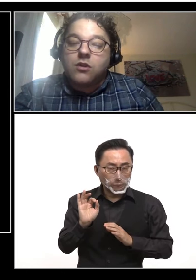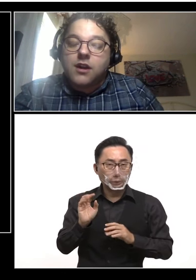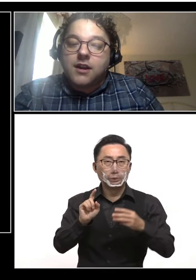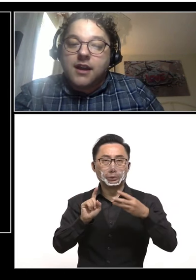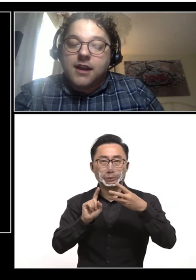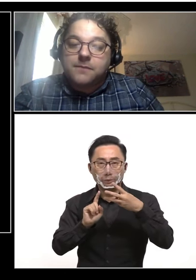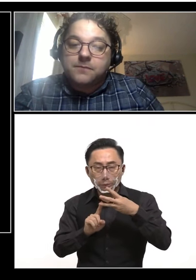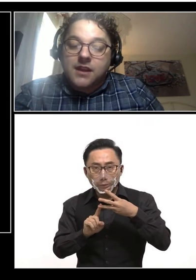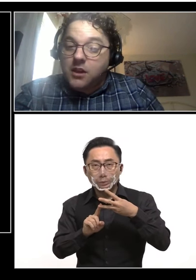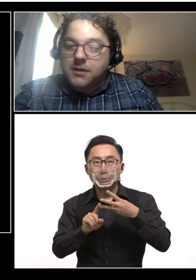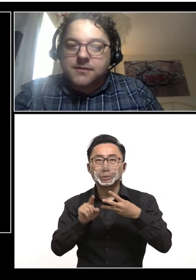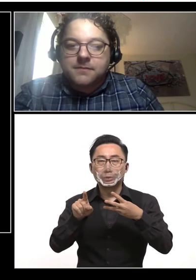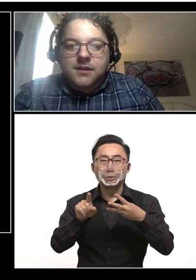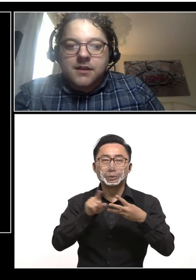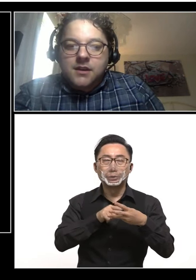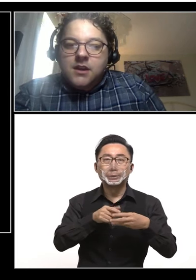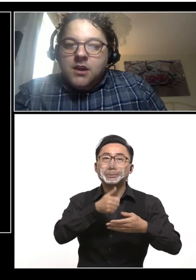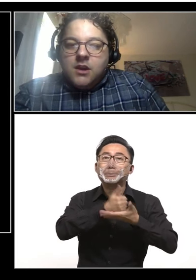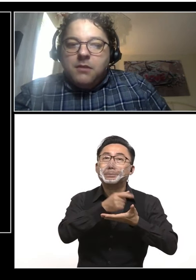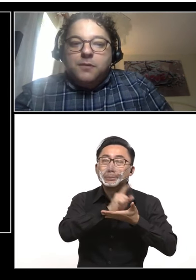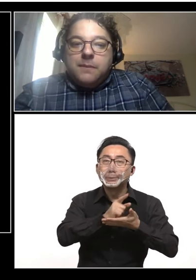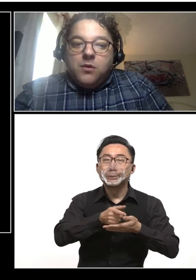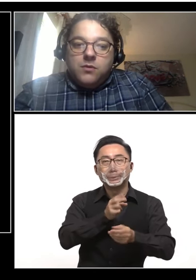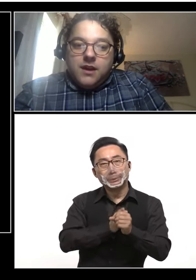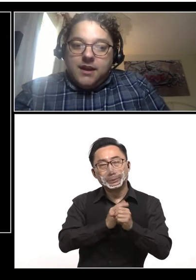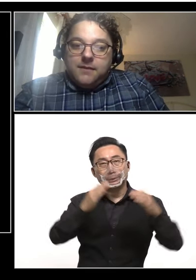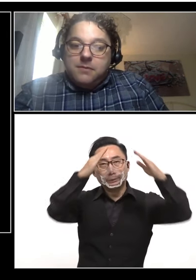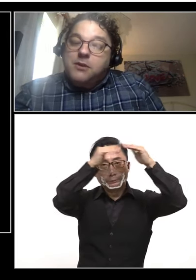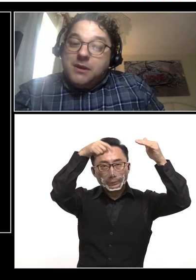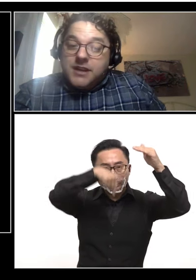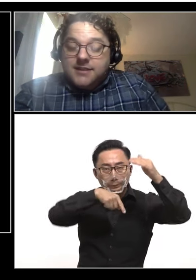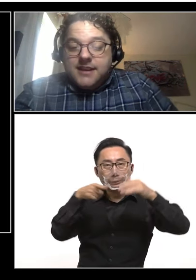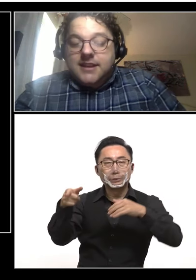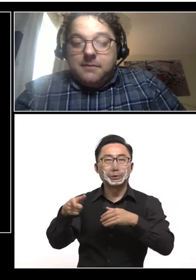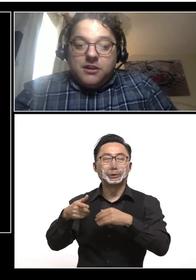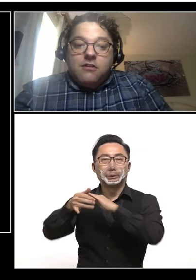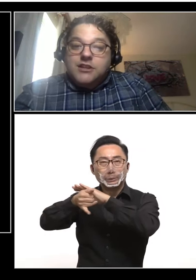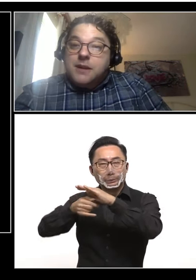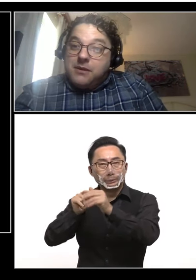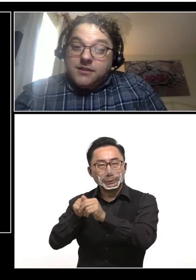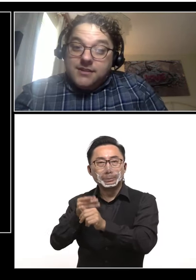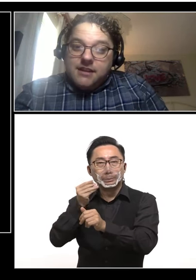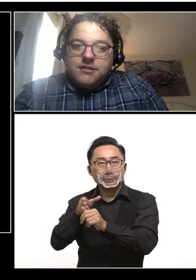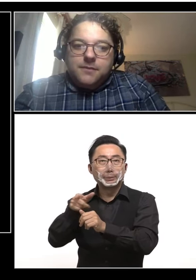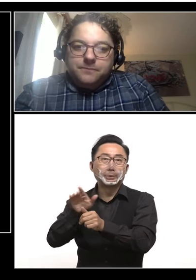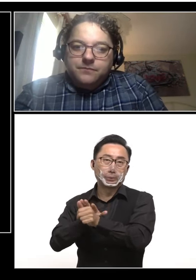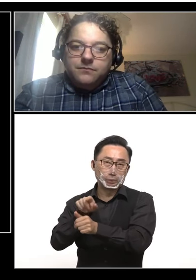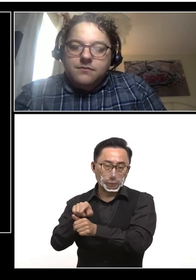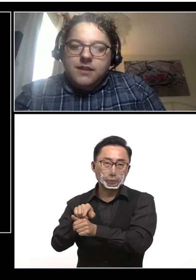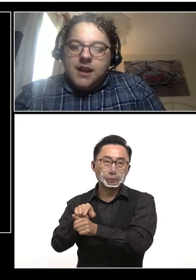or are homeless. Most people, most buildings in Cambodia are actually built on stilts